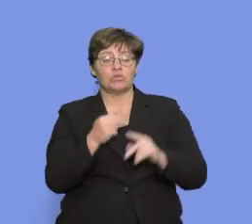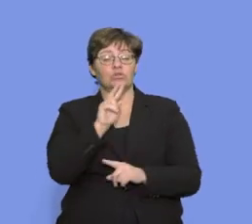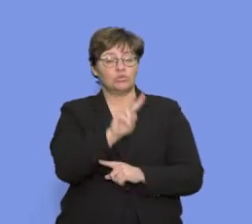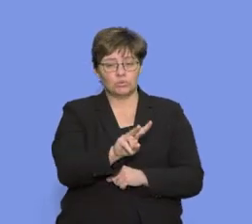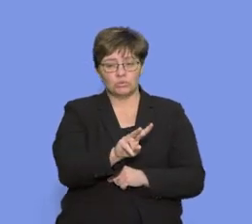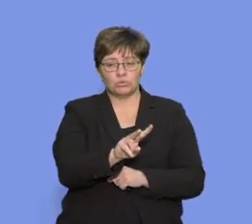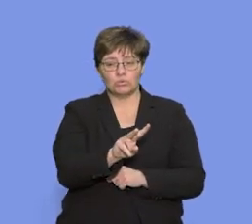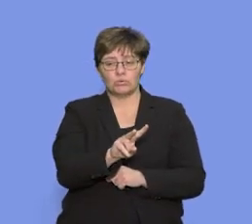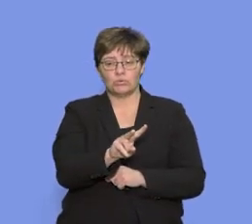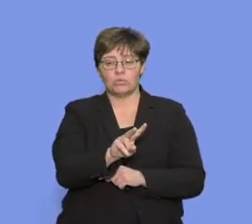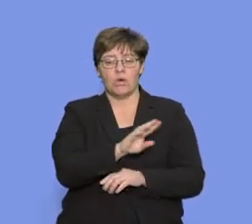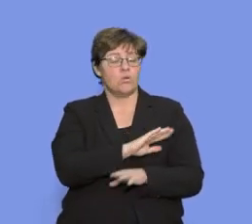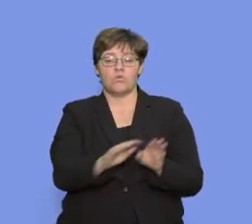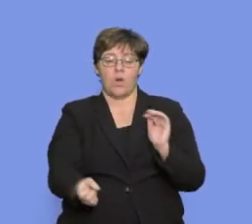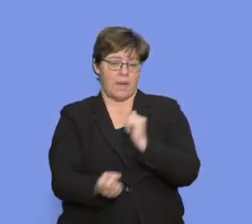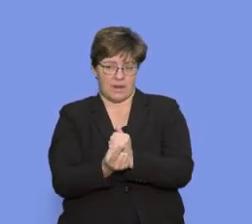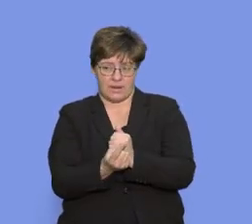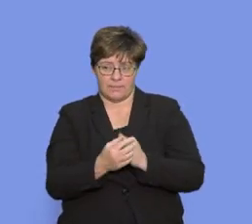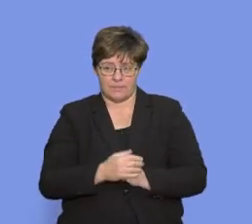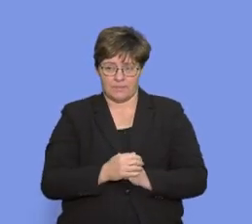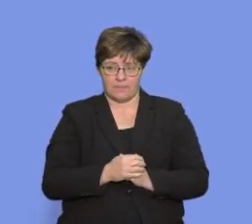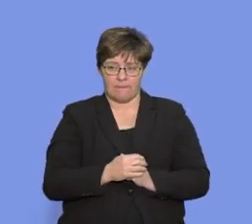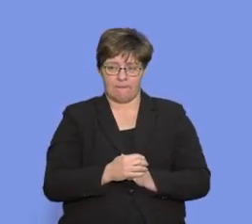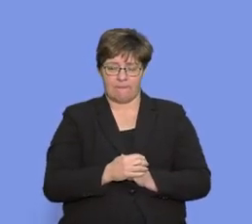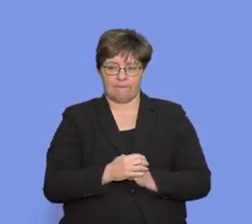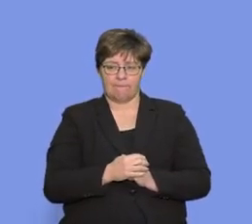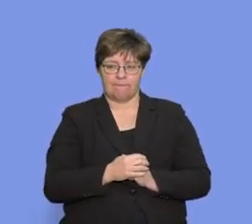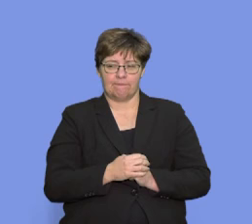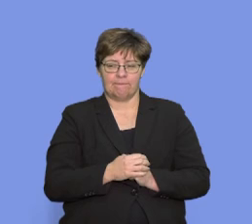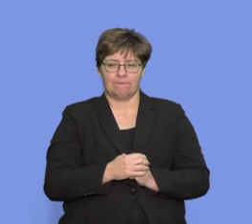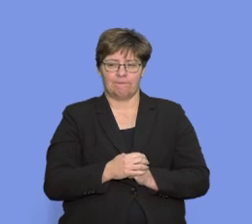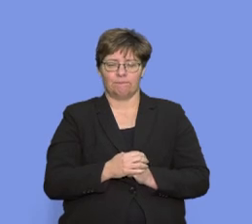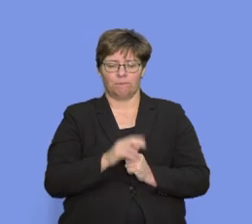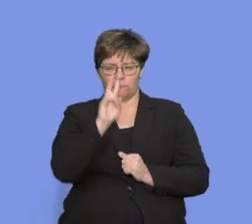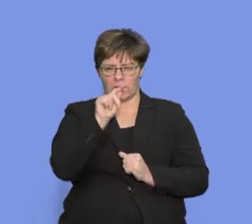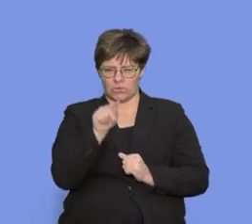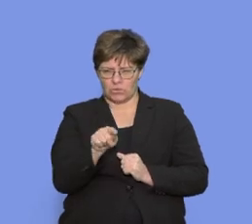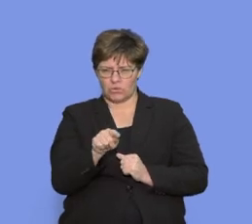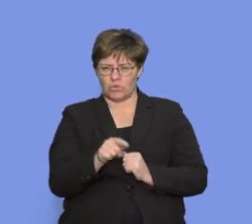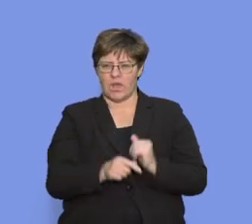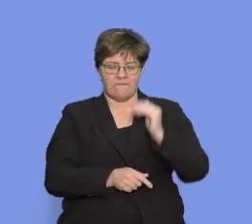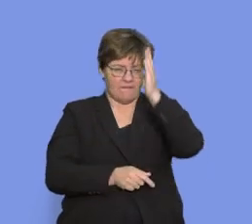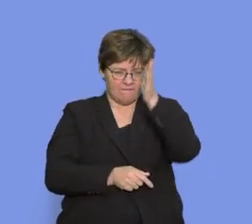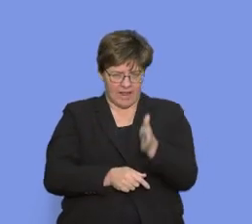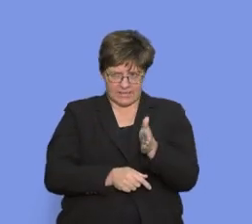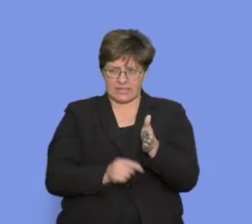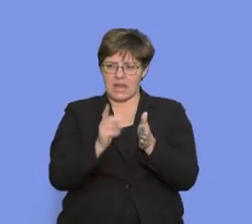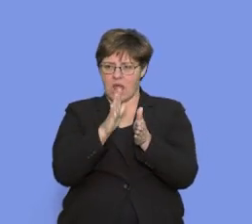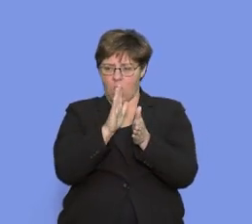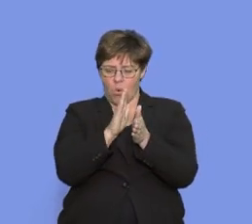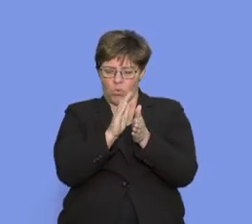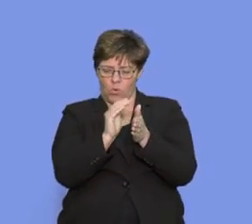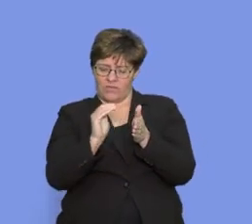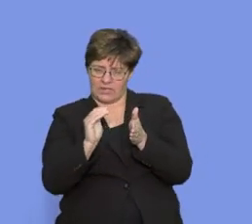diagram 2 does not occur. So, here's diagram 2. We have a flat lens, and now it